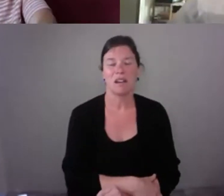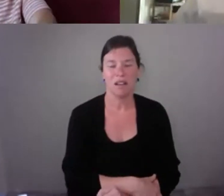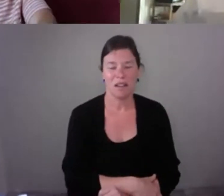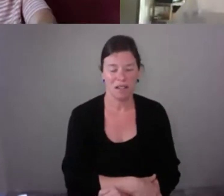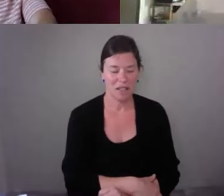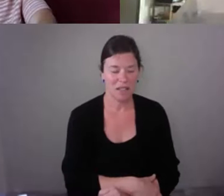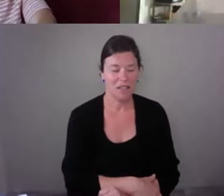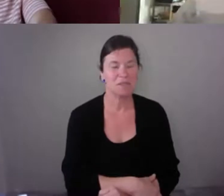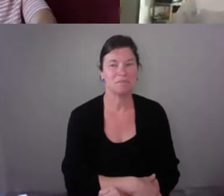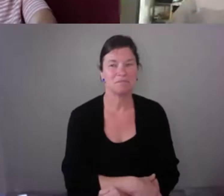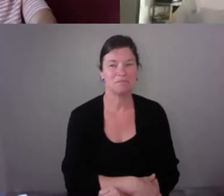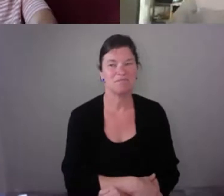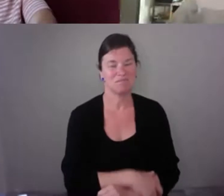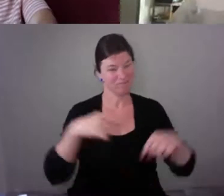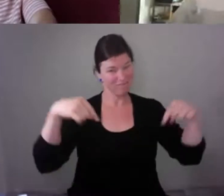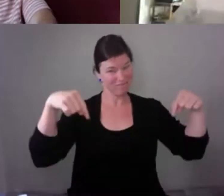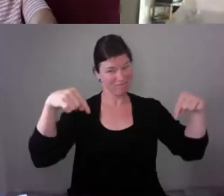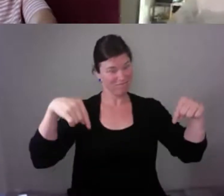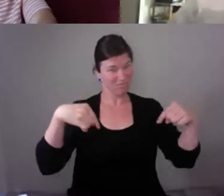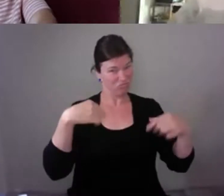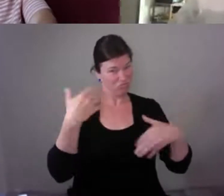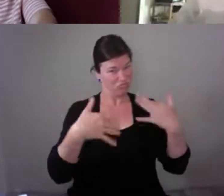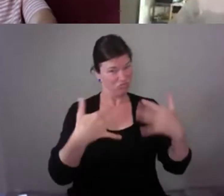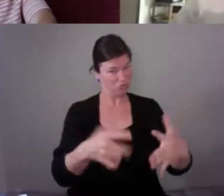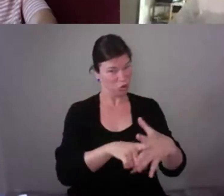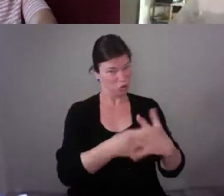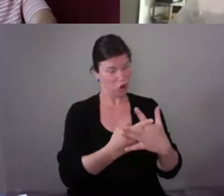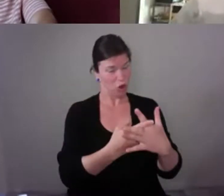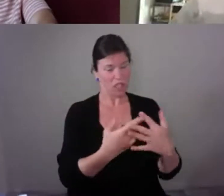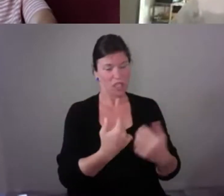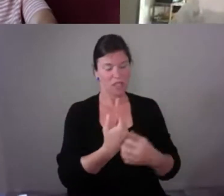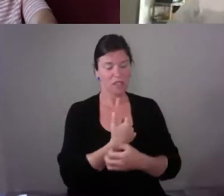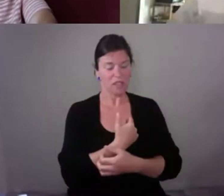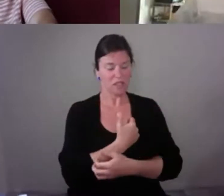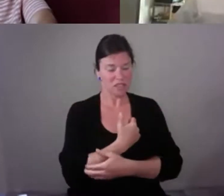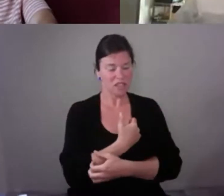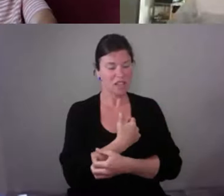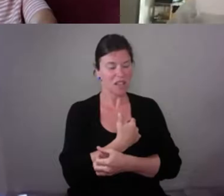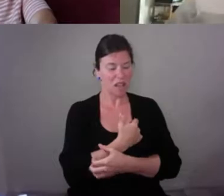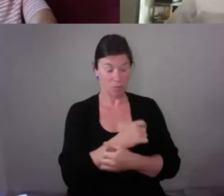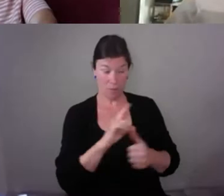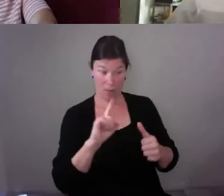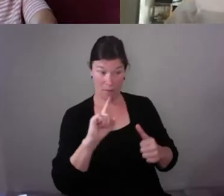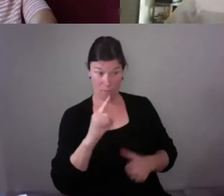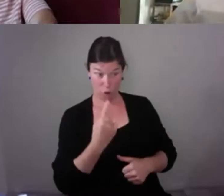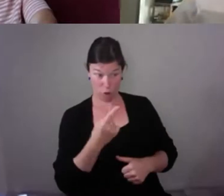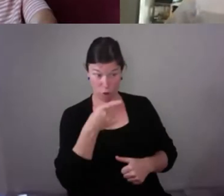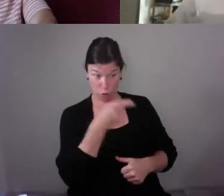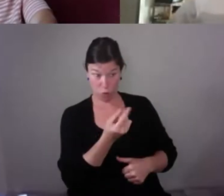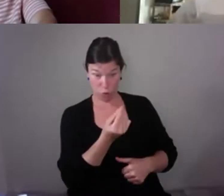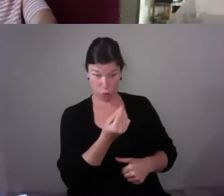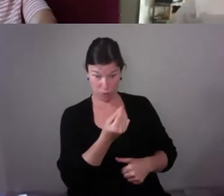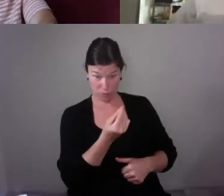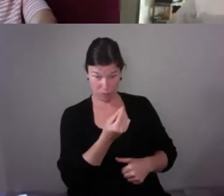So this all started for you first. You first went to talk